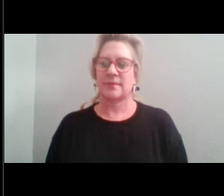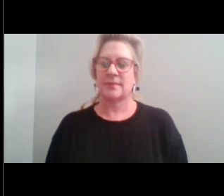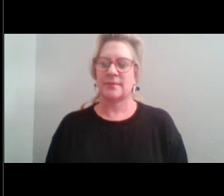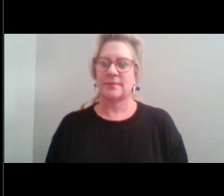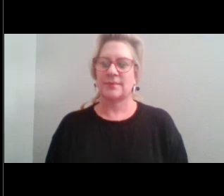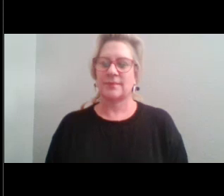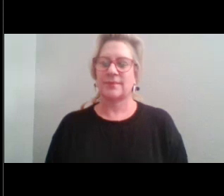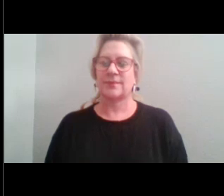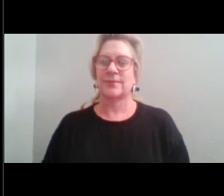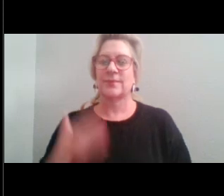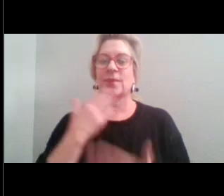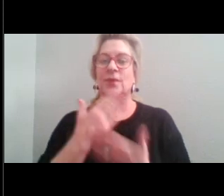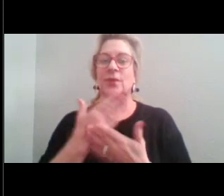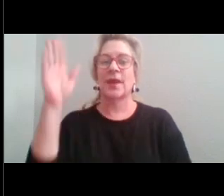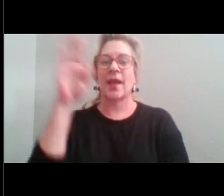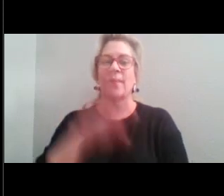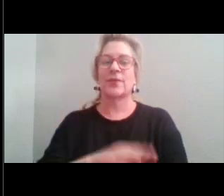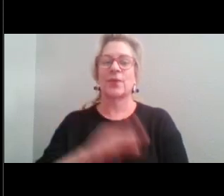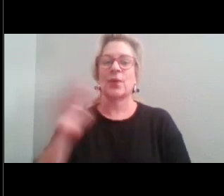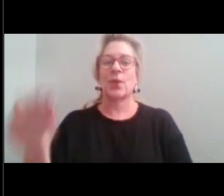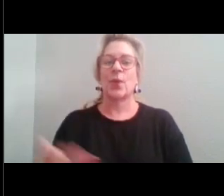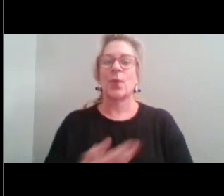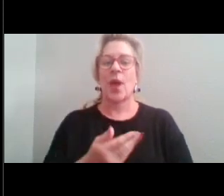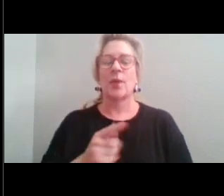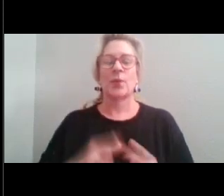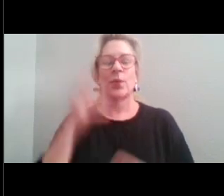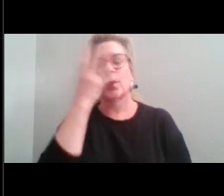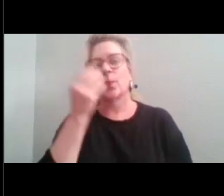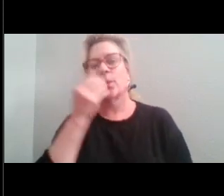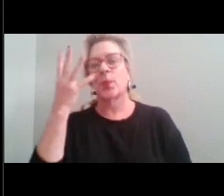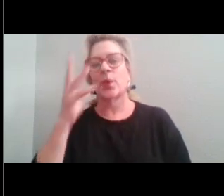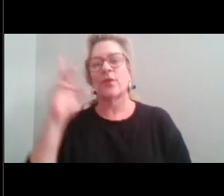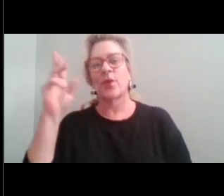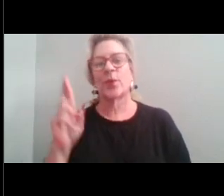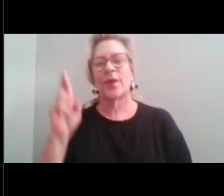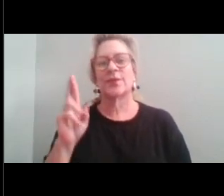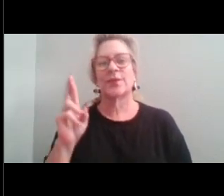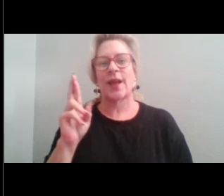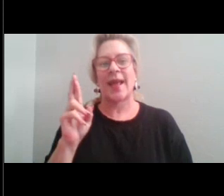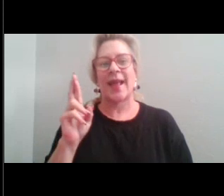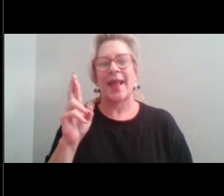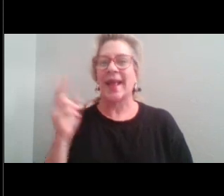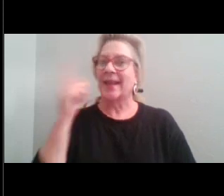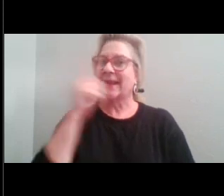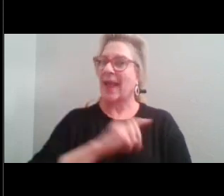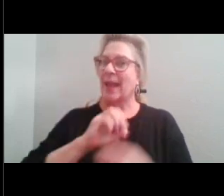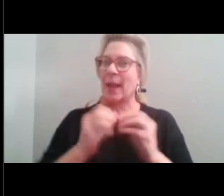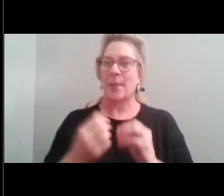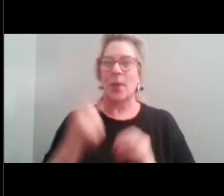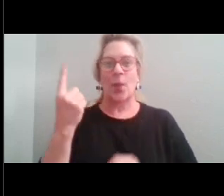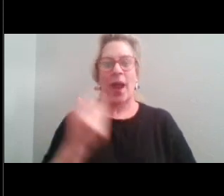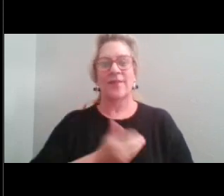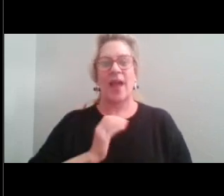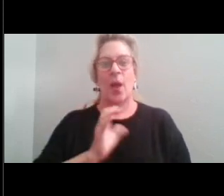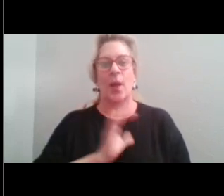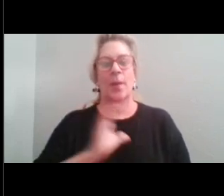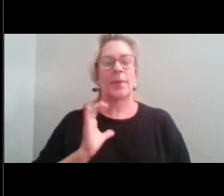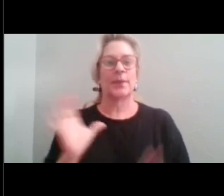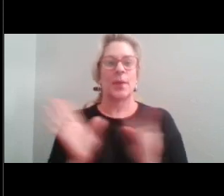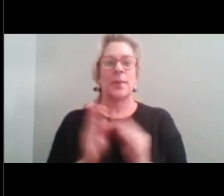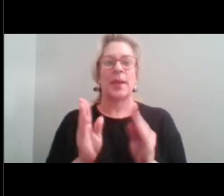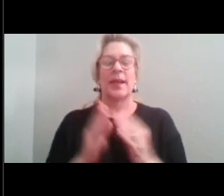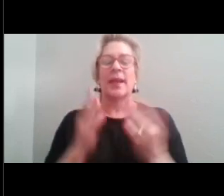So, good afternoon and welcome to beautiful Riverside. Welcome to day one of our commission meeting. I will turn